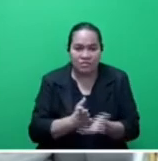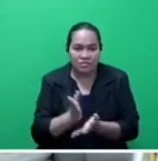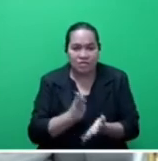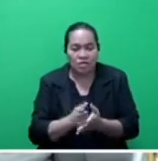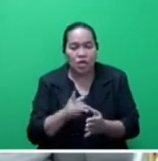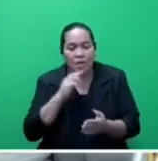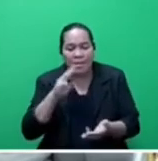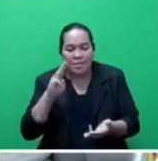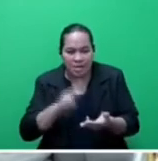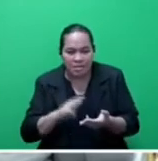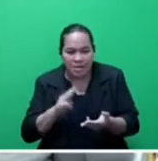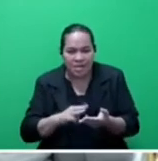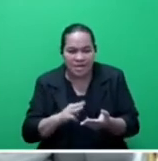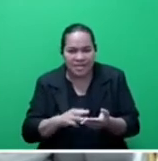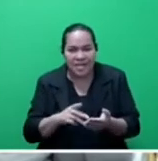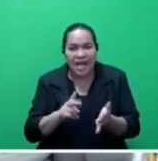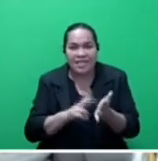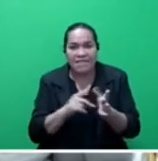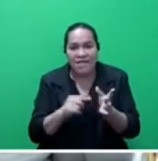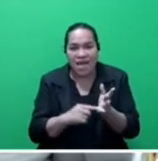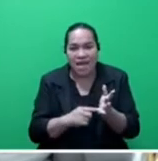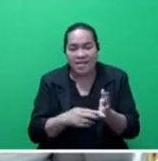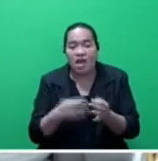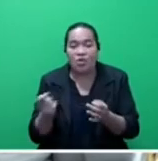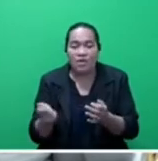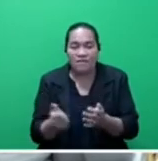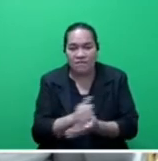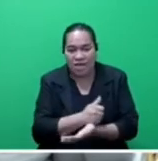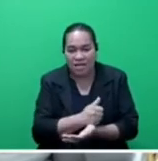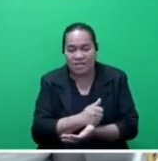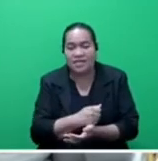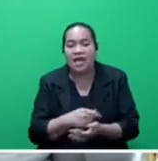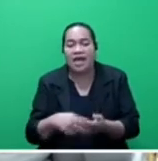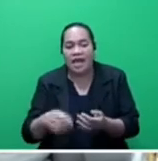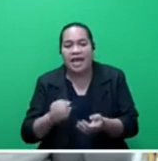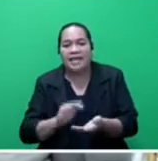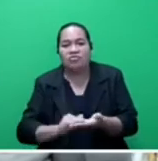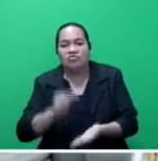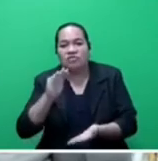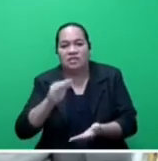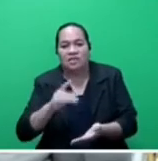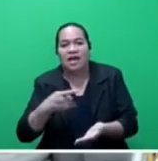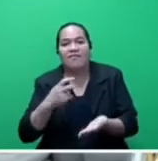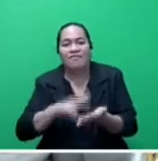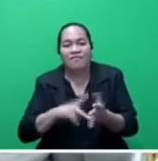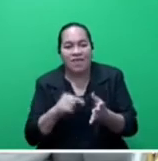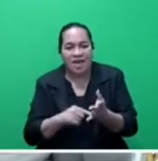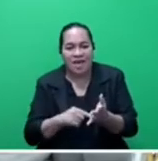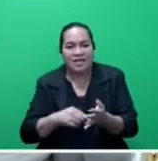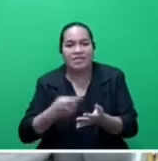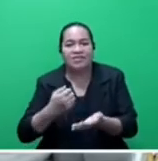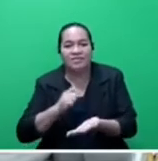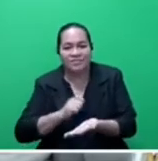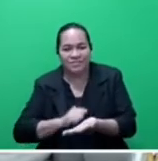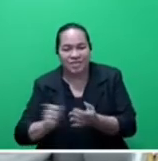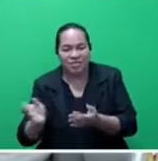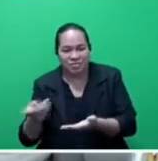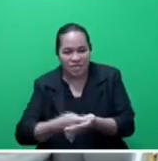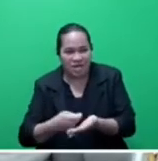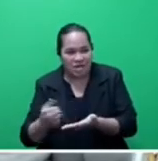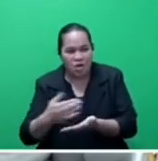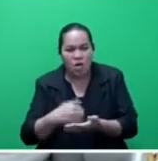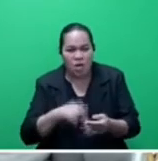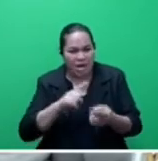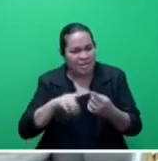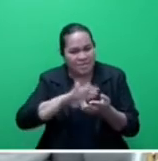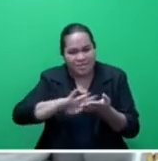revenue. Honorable Speaker, there are some tax policies that need to be abolished. One is debt forgiven. Multinational